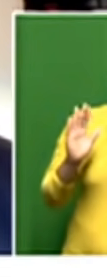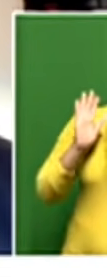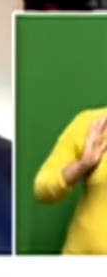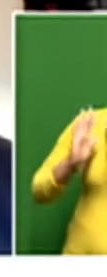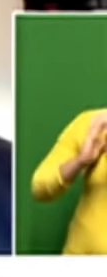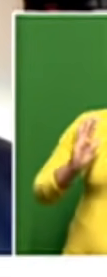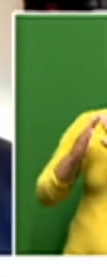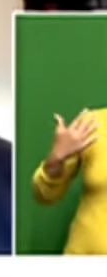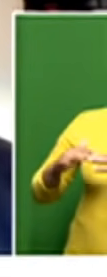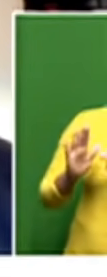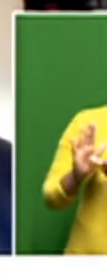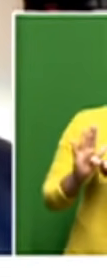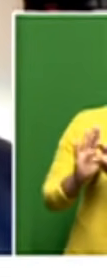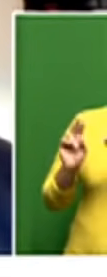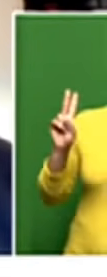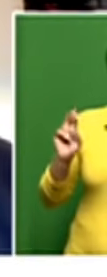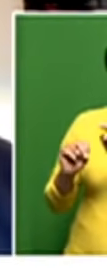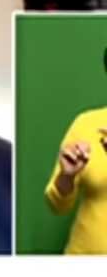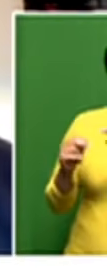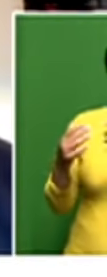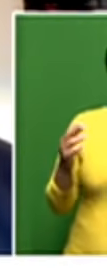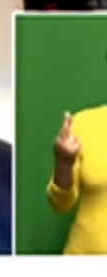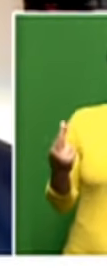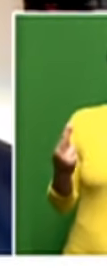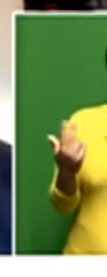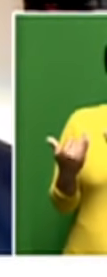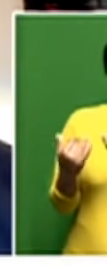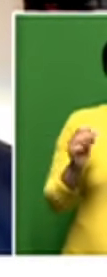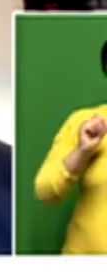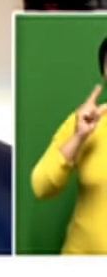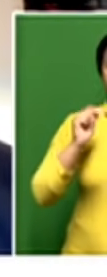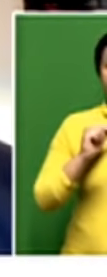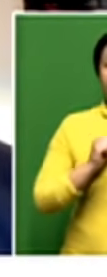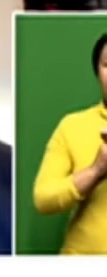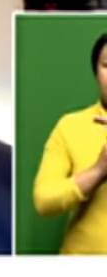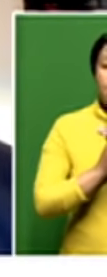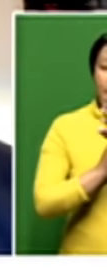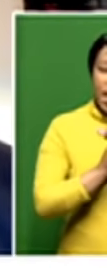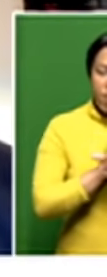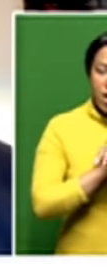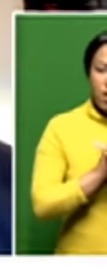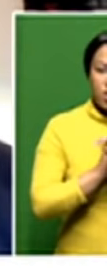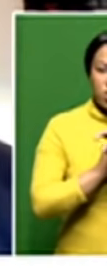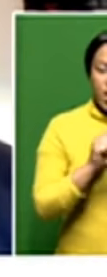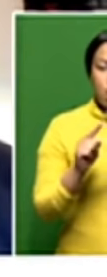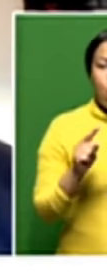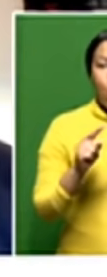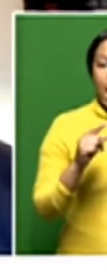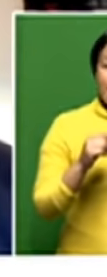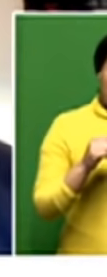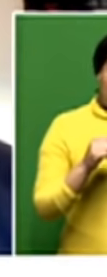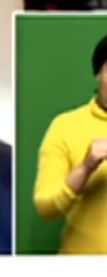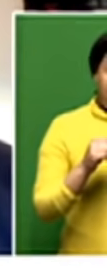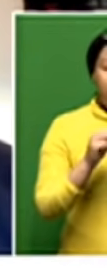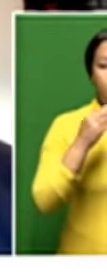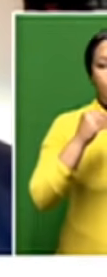about a very, very important issue, and I hope that you are aware of this. Mary Jane Morifi is the Chief Corporate Affairs Officer at Tiger